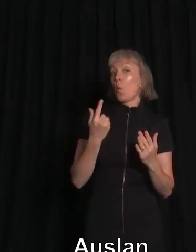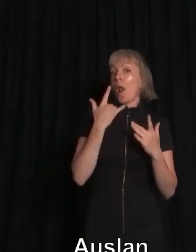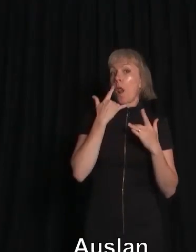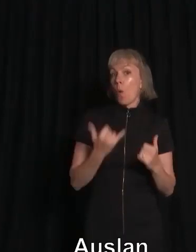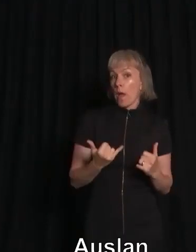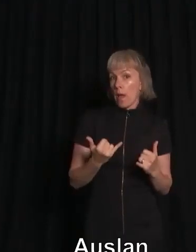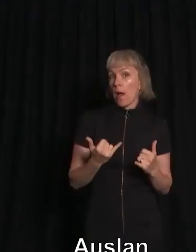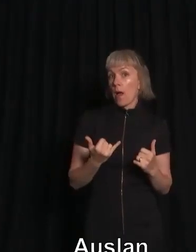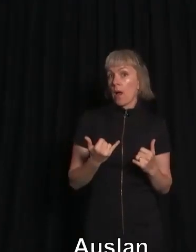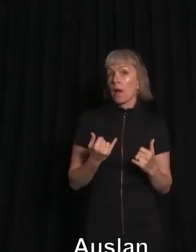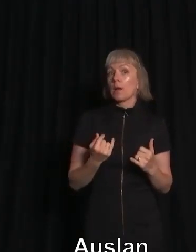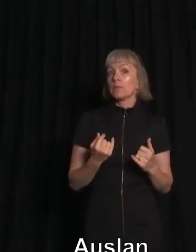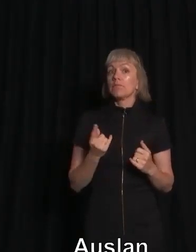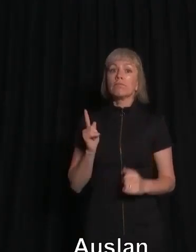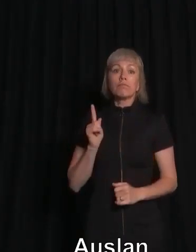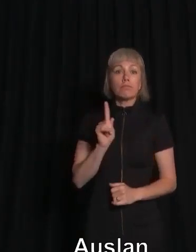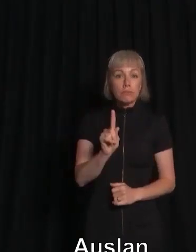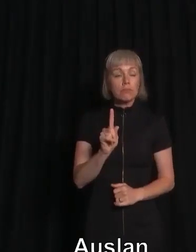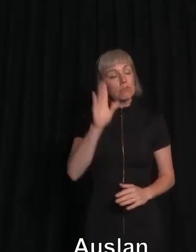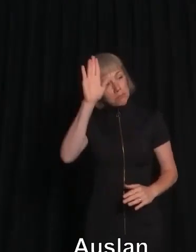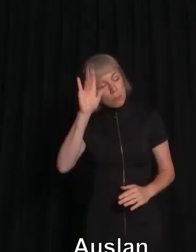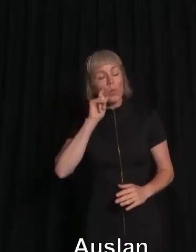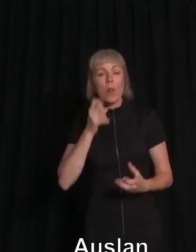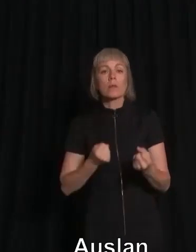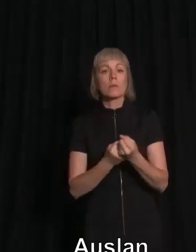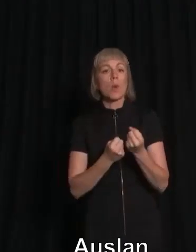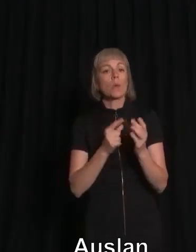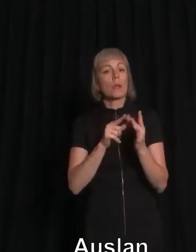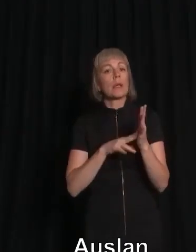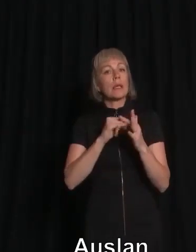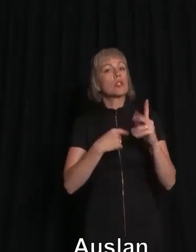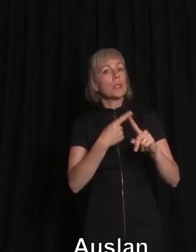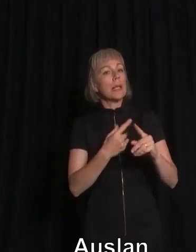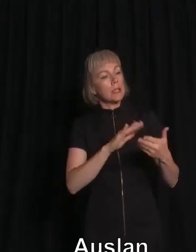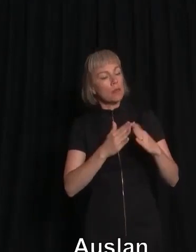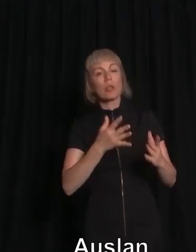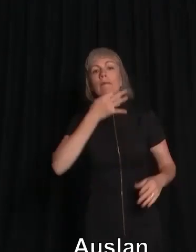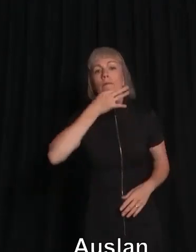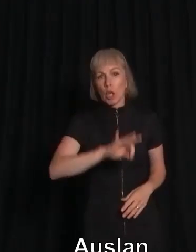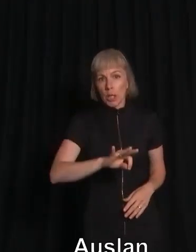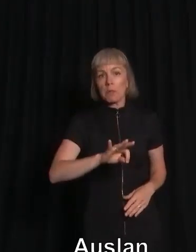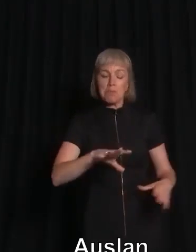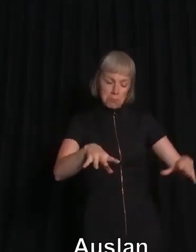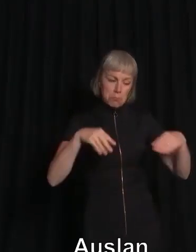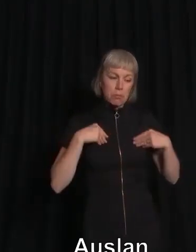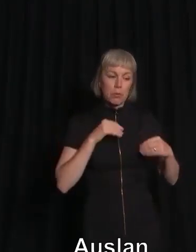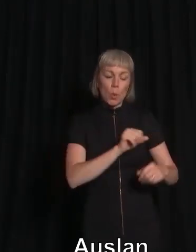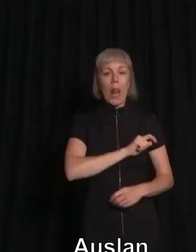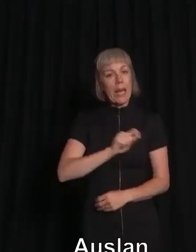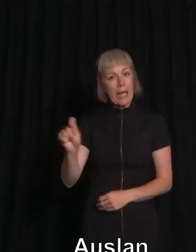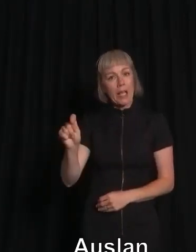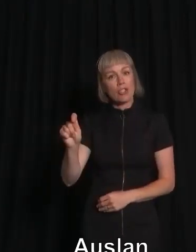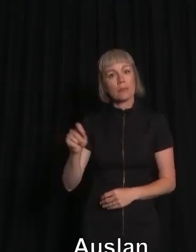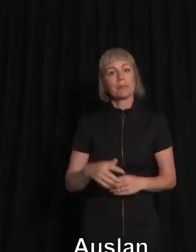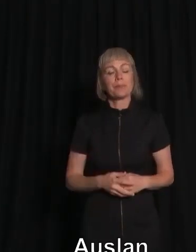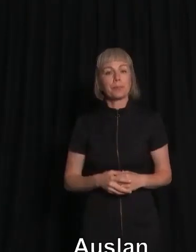Casa Semenya that came forward to support the intersex community in South Africa pro bono, you know, to take on this litigation case.